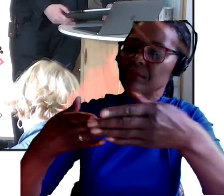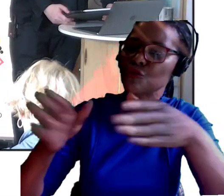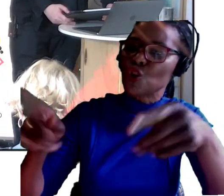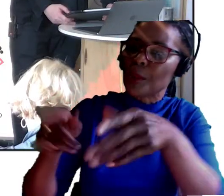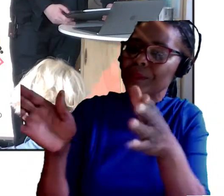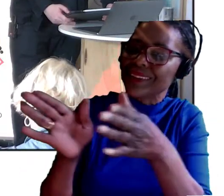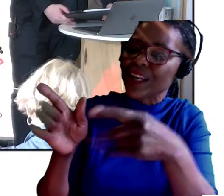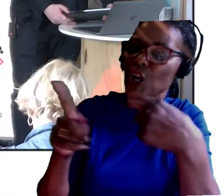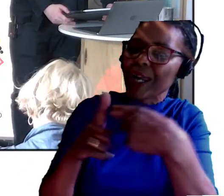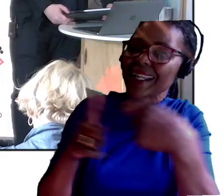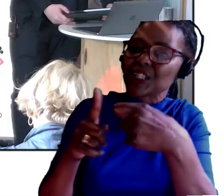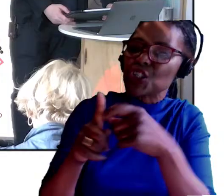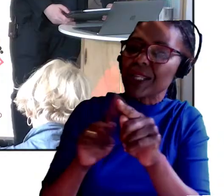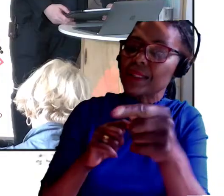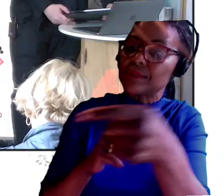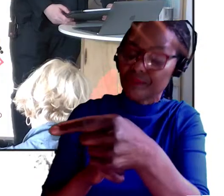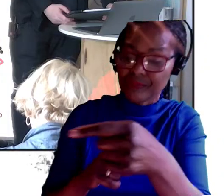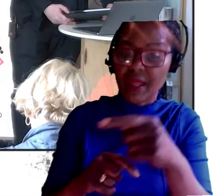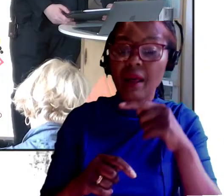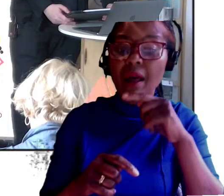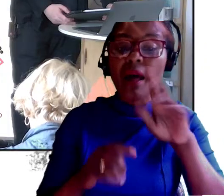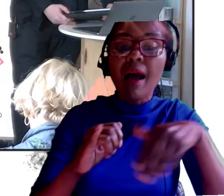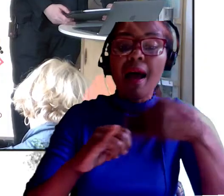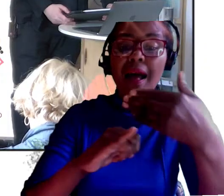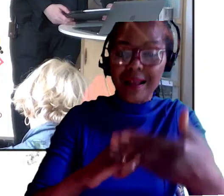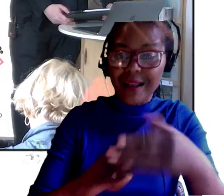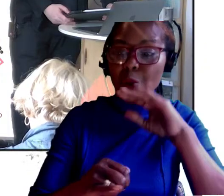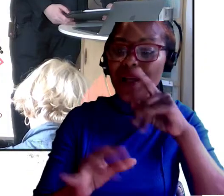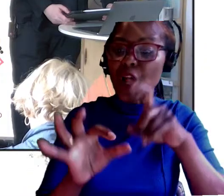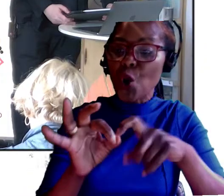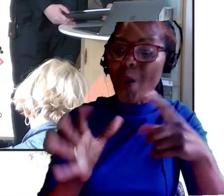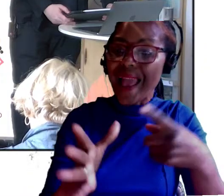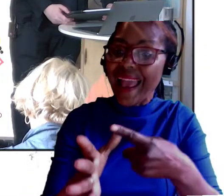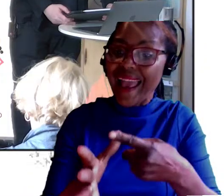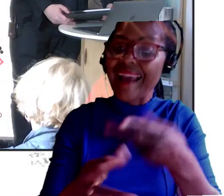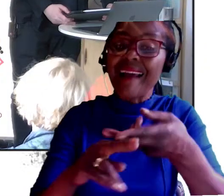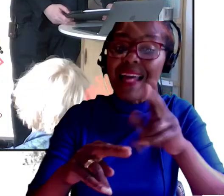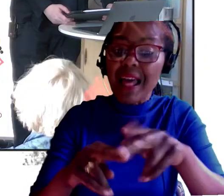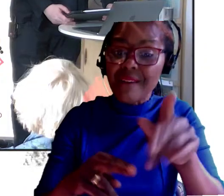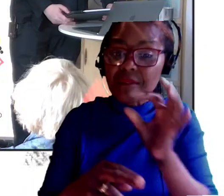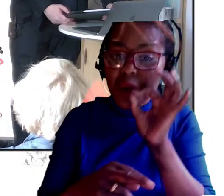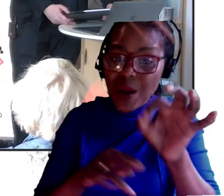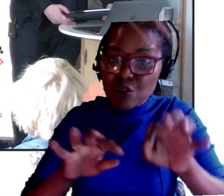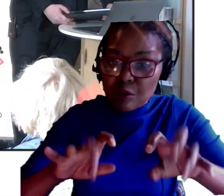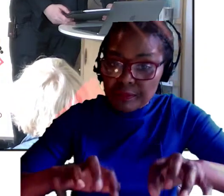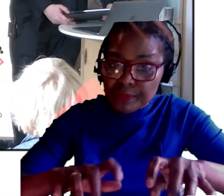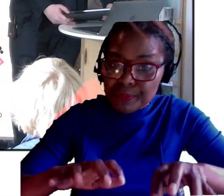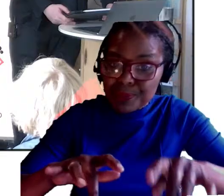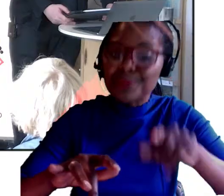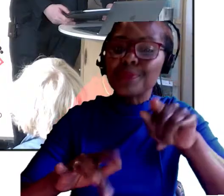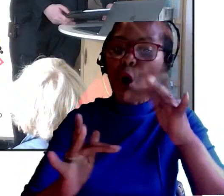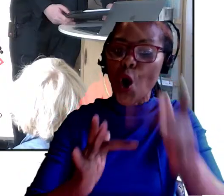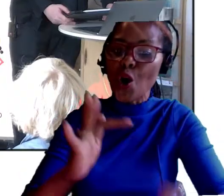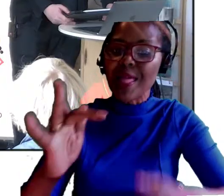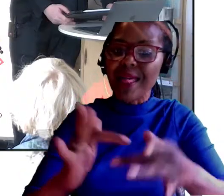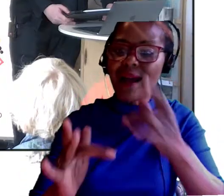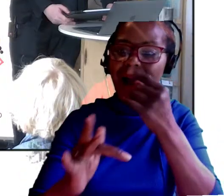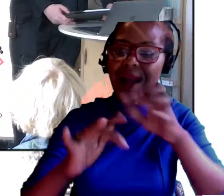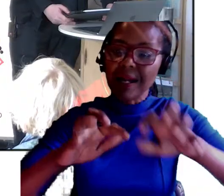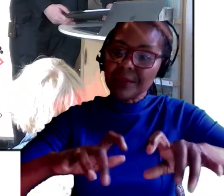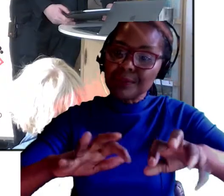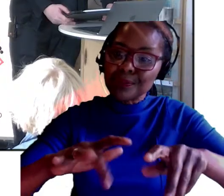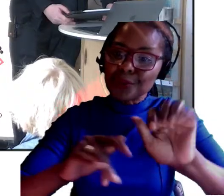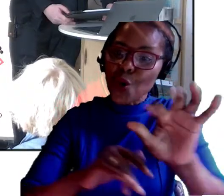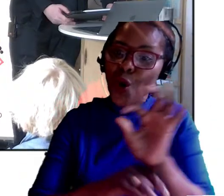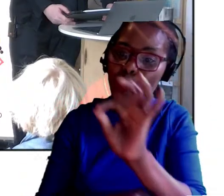Q&A at the end of this talk. Those of you who are watching online, please pop your questions into the YouTube chat. Joe is here to be your voice in the room today. If you're in the